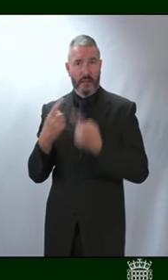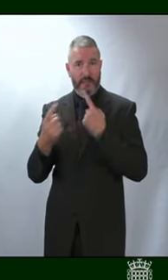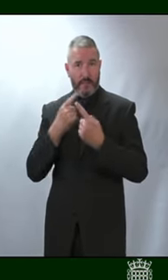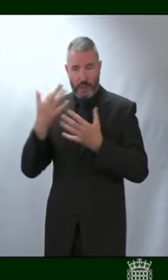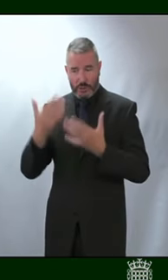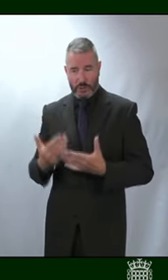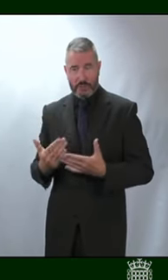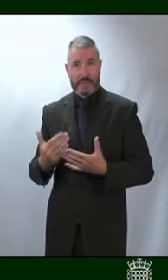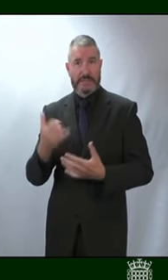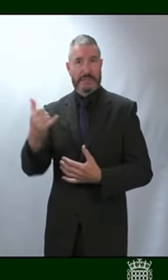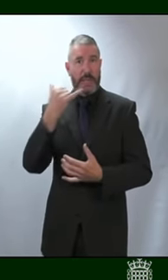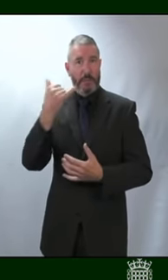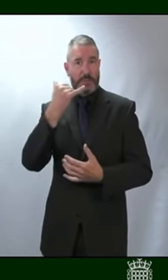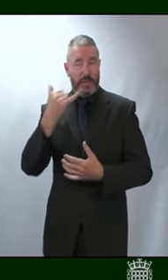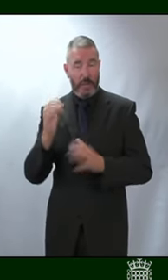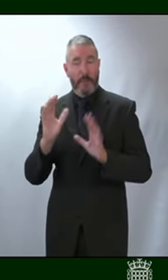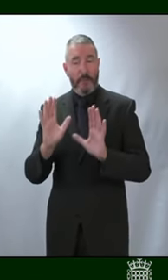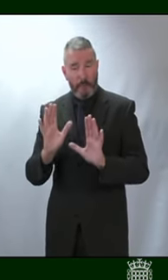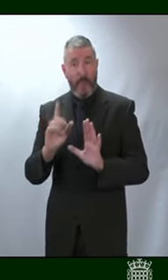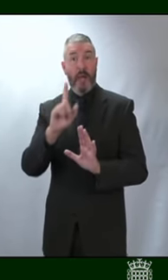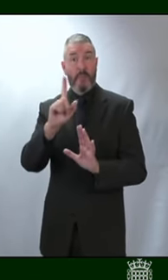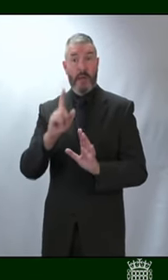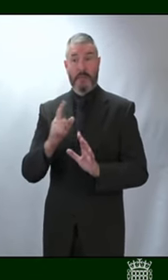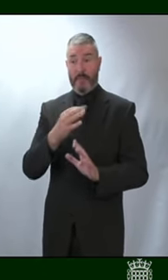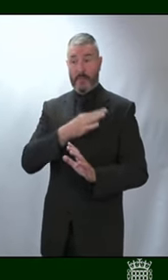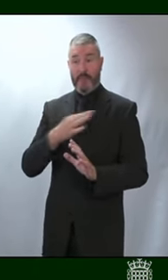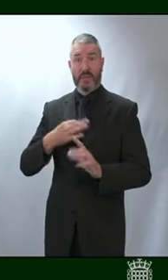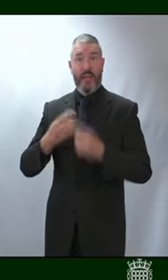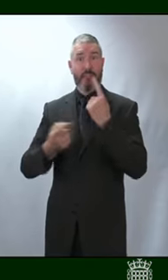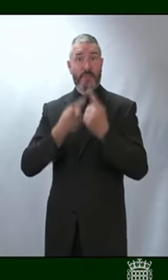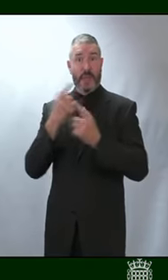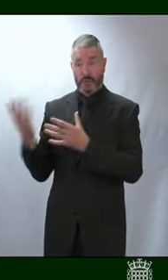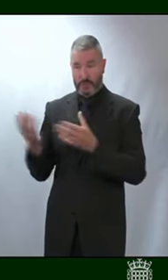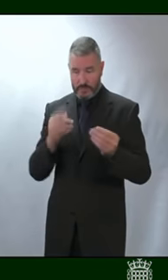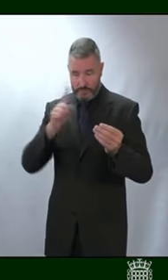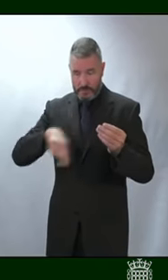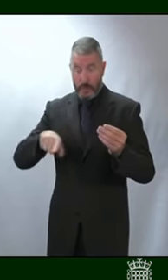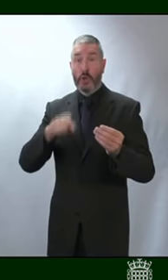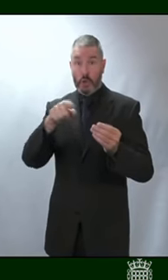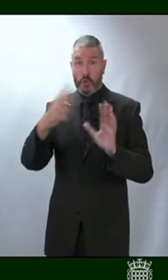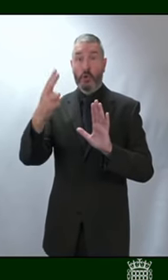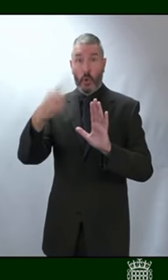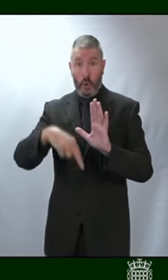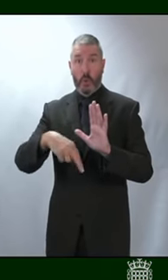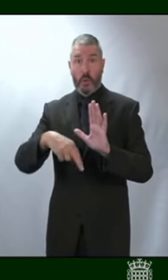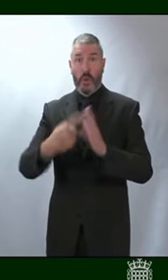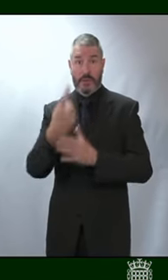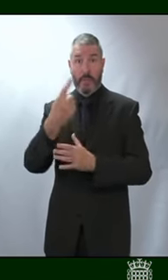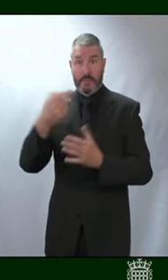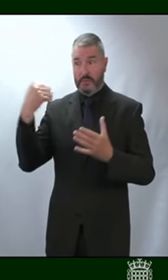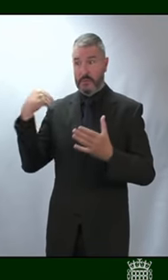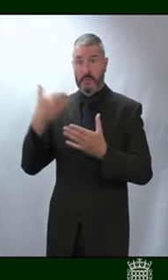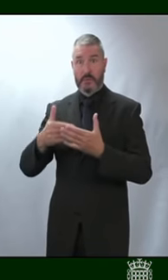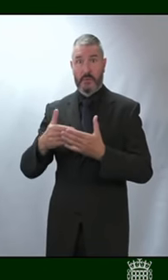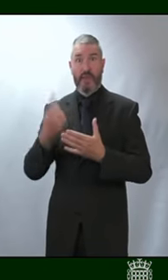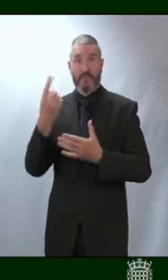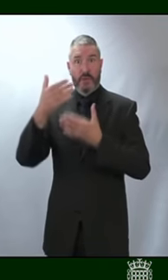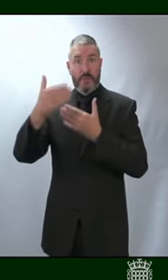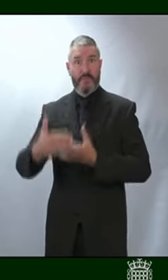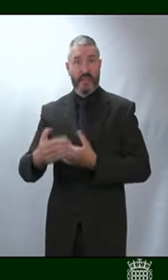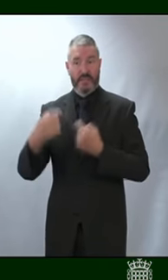medical forecasts. All I can say is that everybody should look at what's already happened in the first phases of